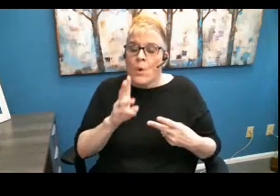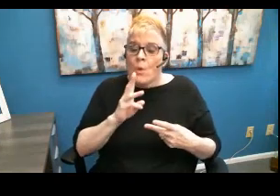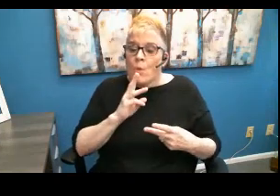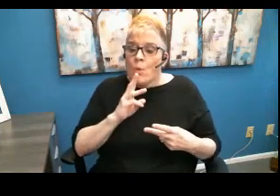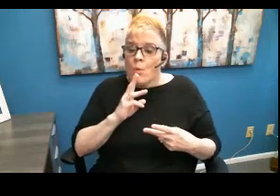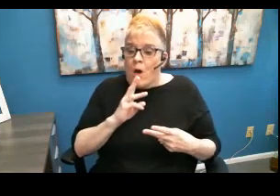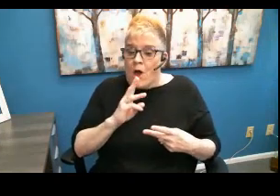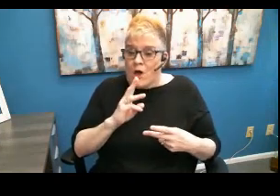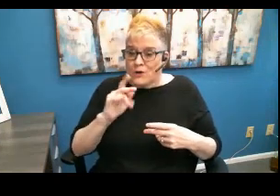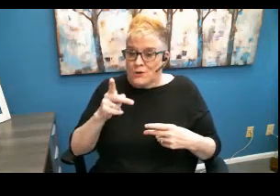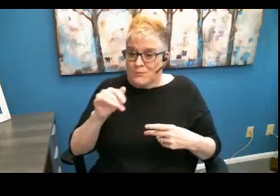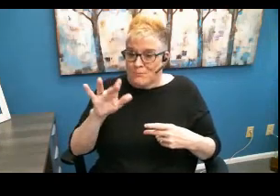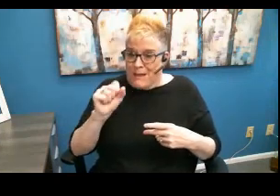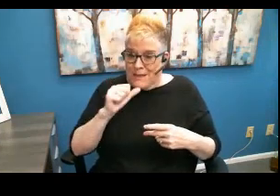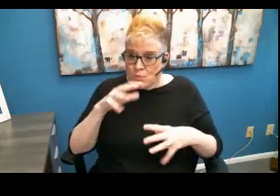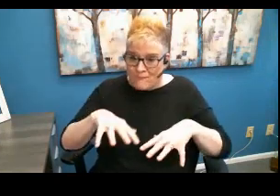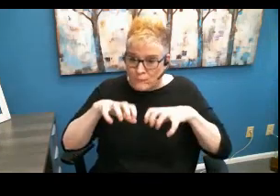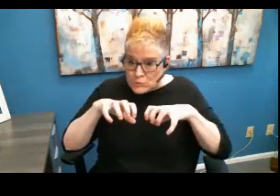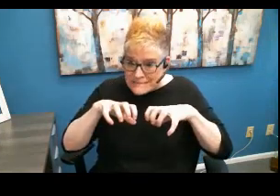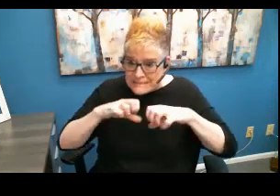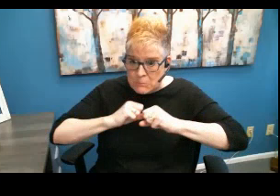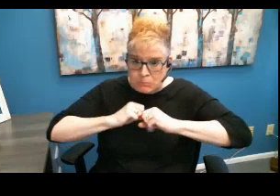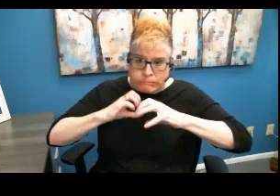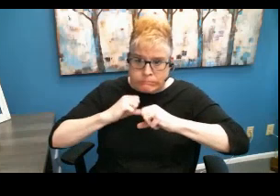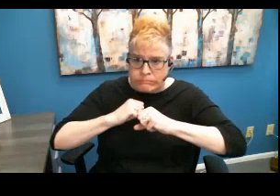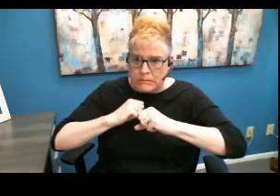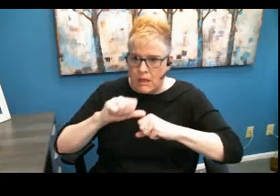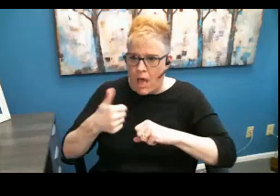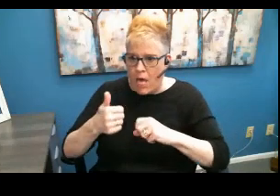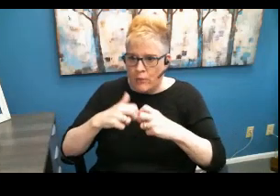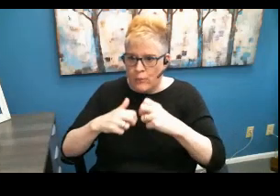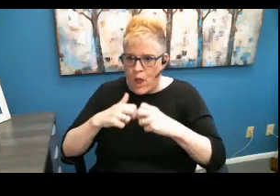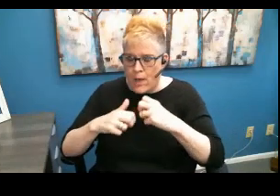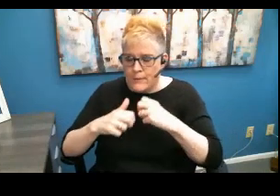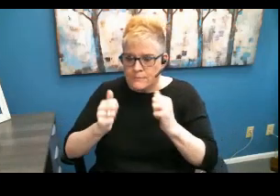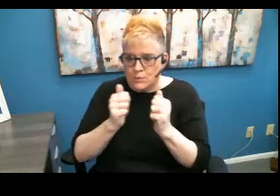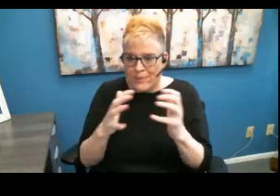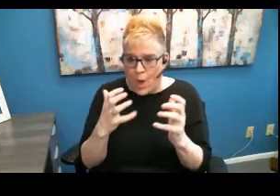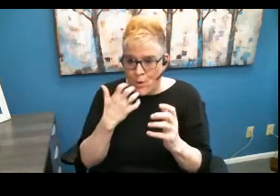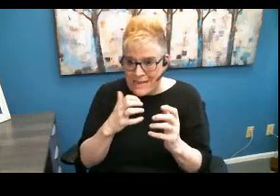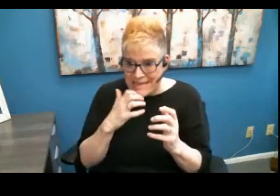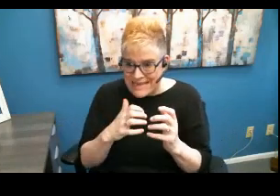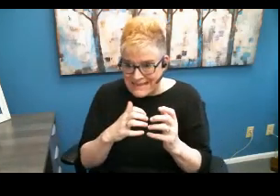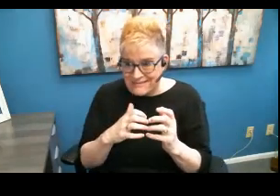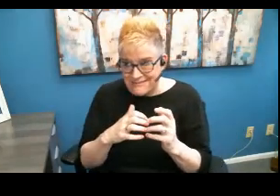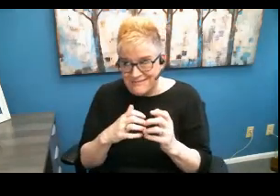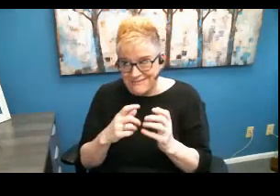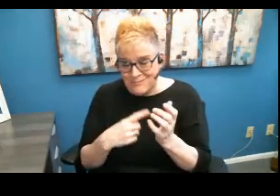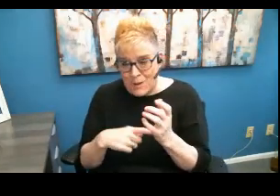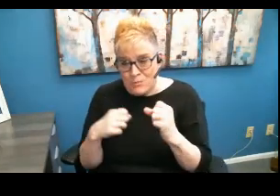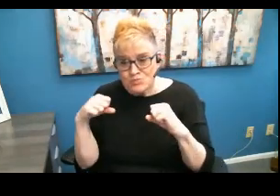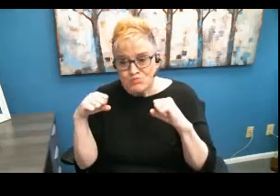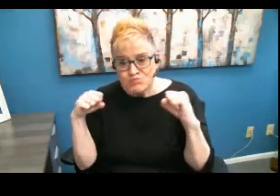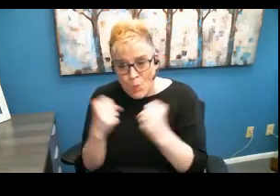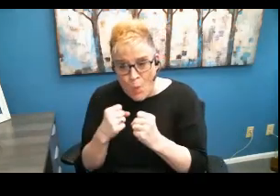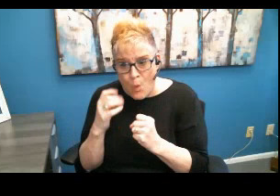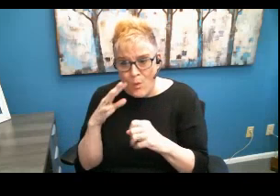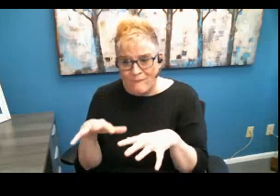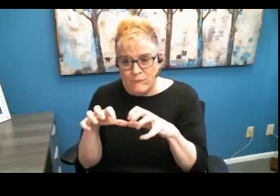freezing up and bursting and causing other issues without having heat in extreme cold temperatures. But once